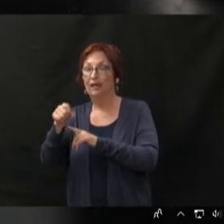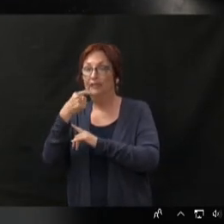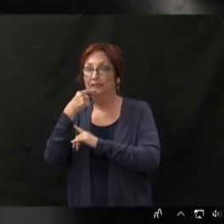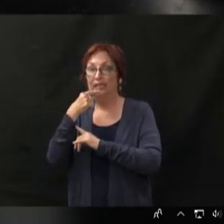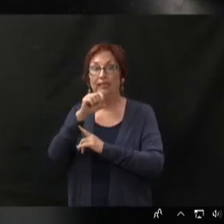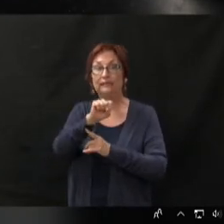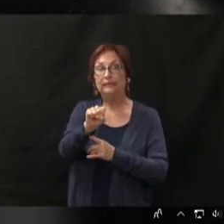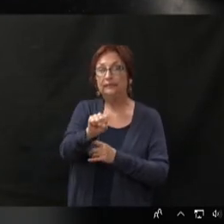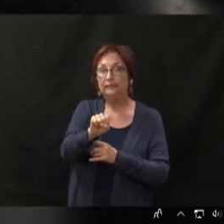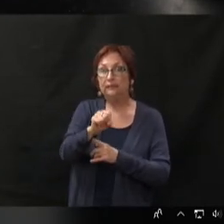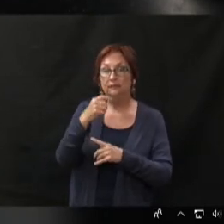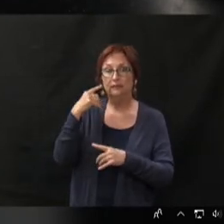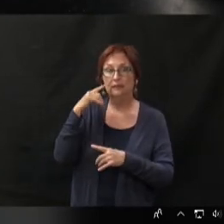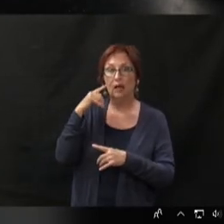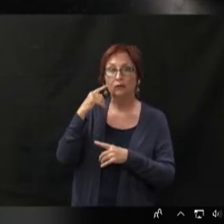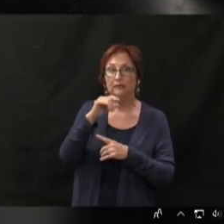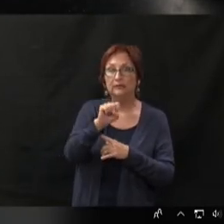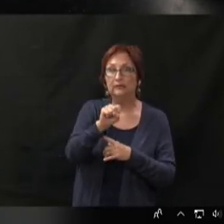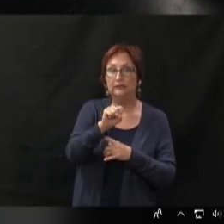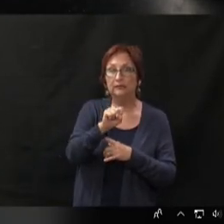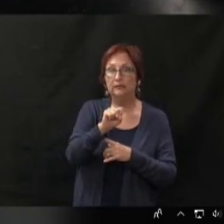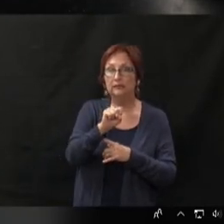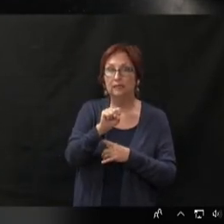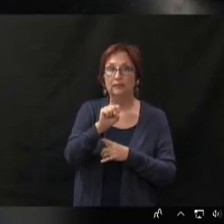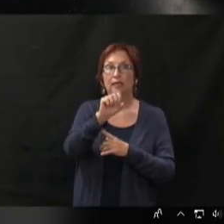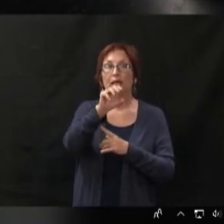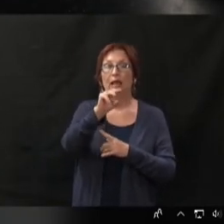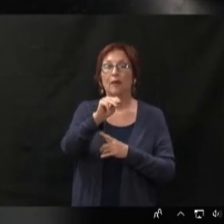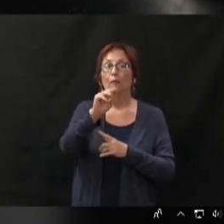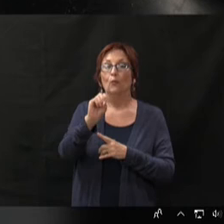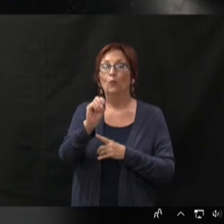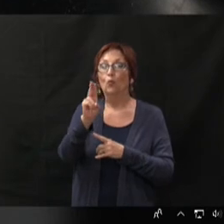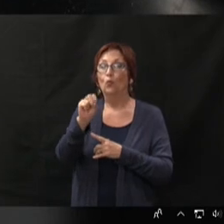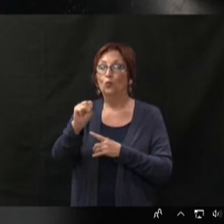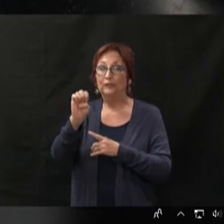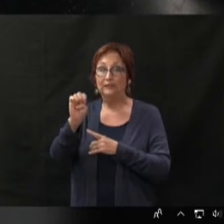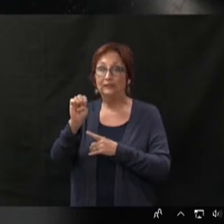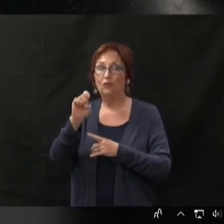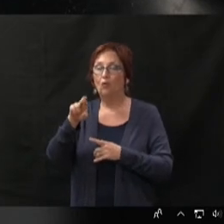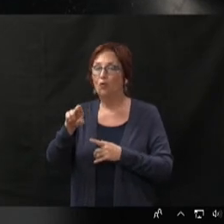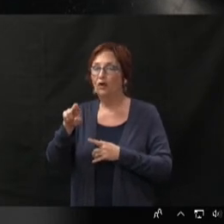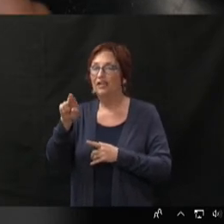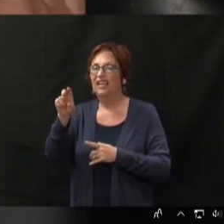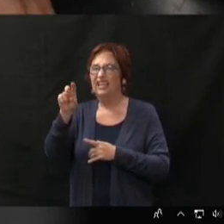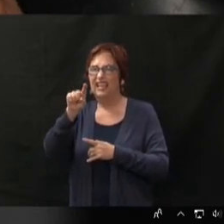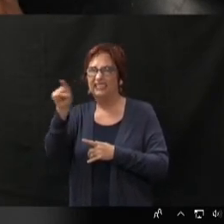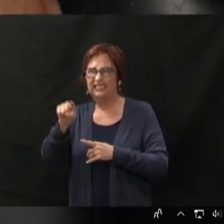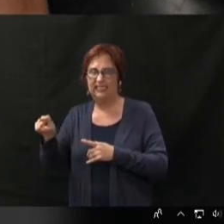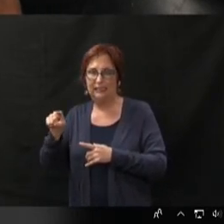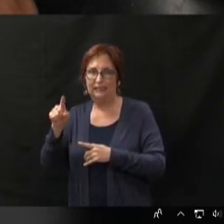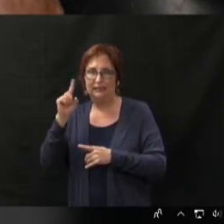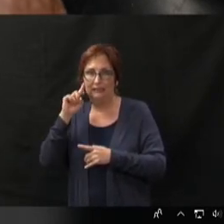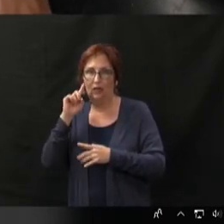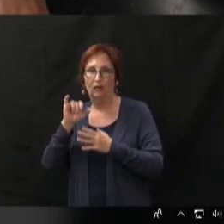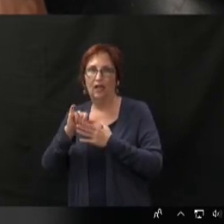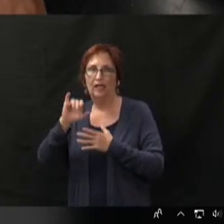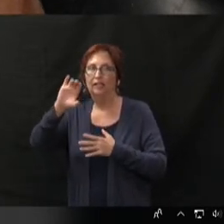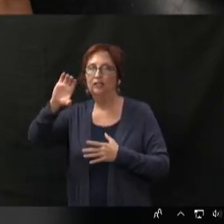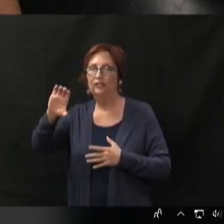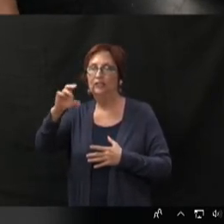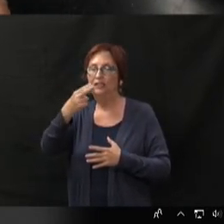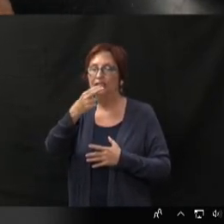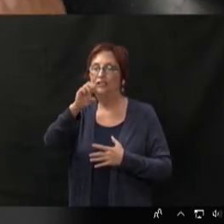s as in mouse or z as in cheese. So that's what you need to tell the